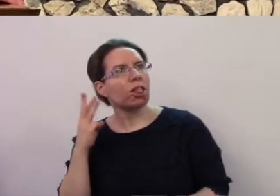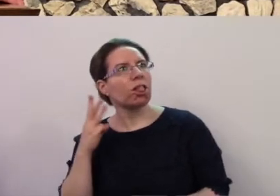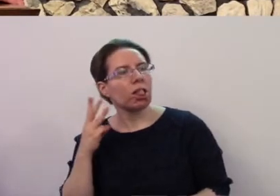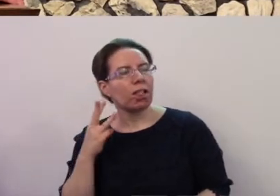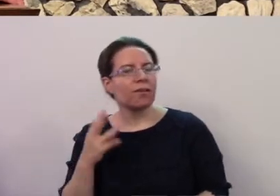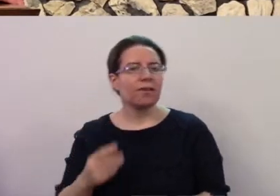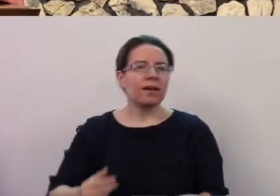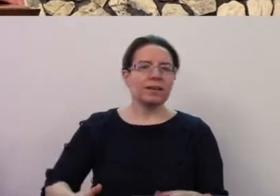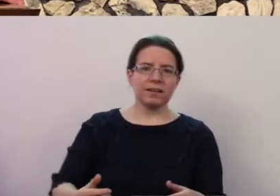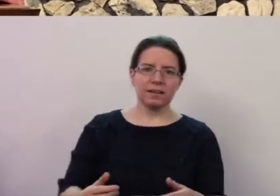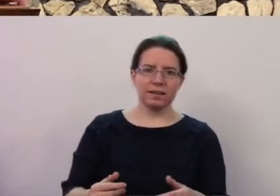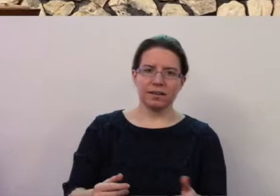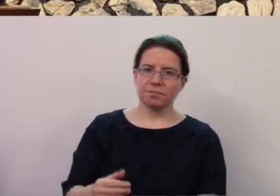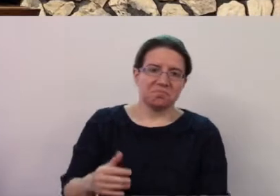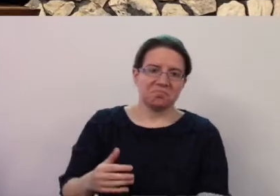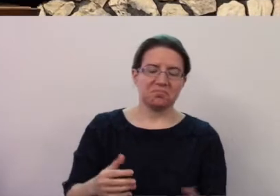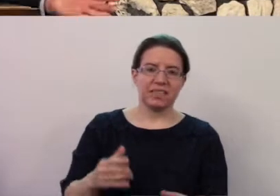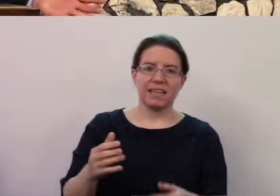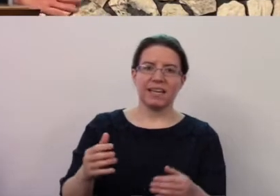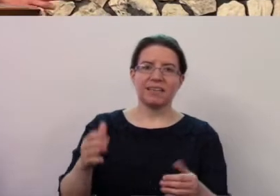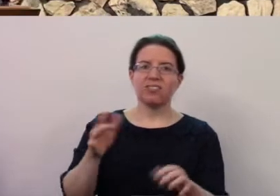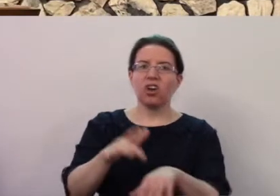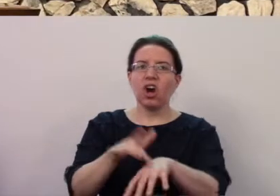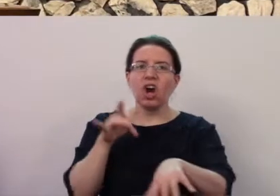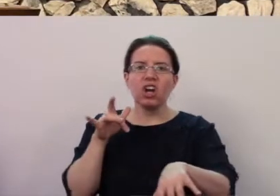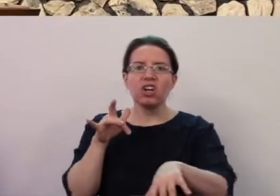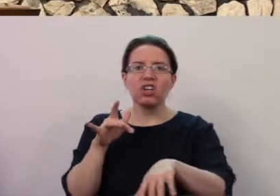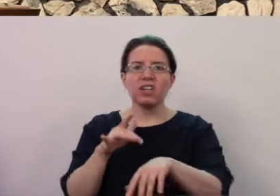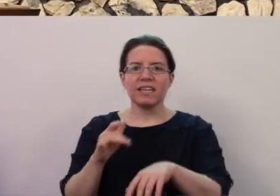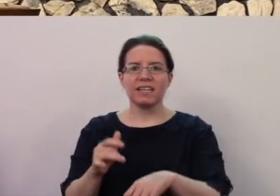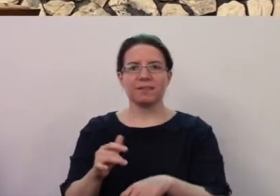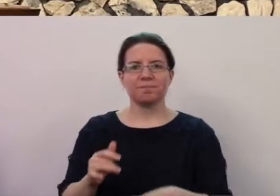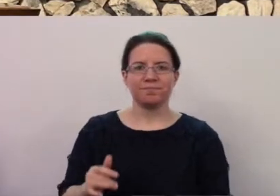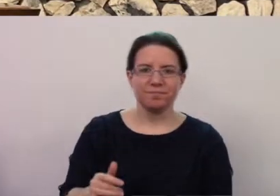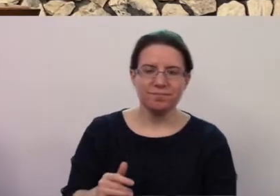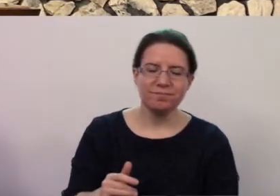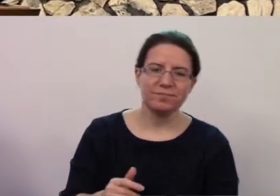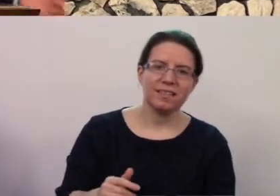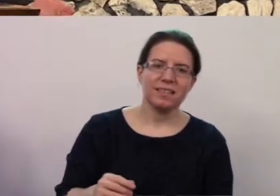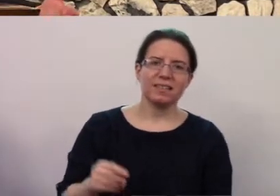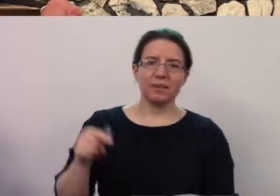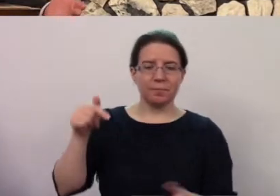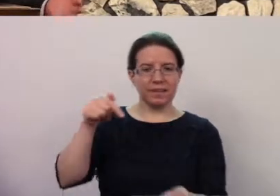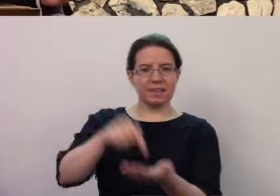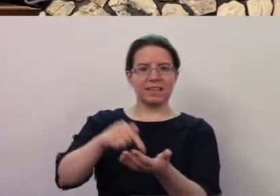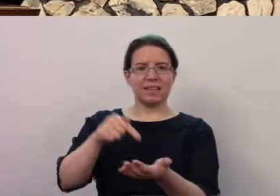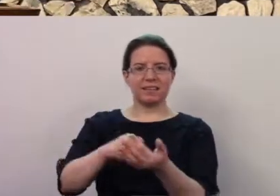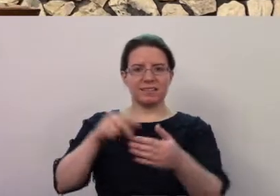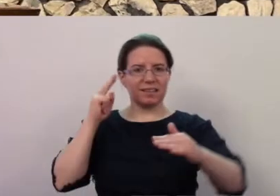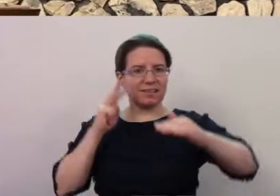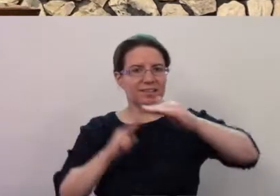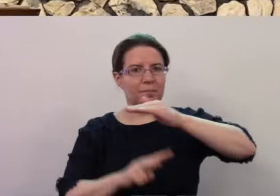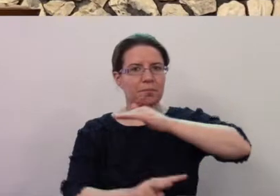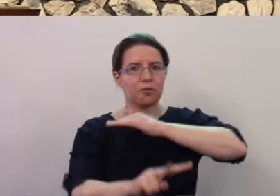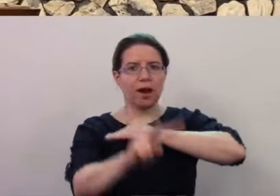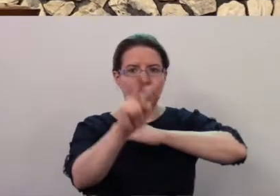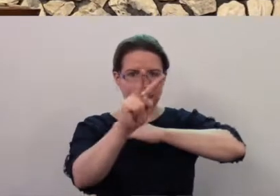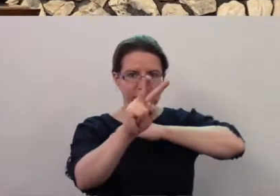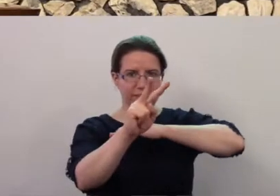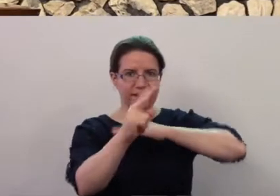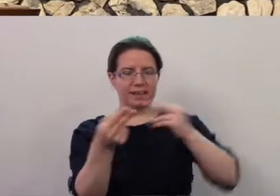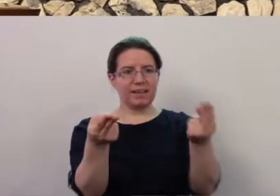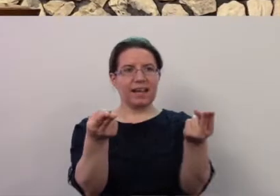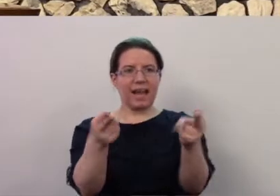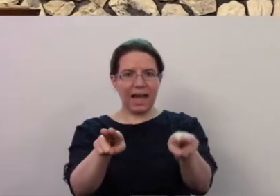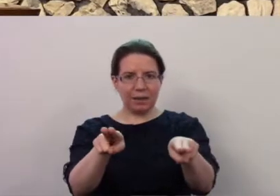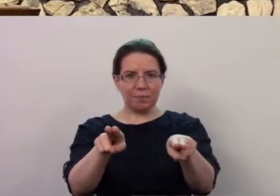not drunken, as you suppose, or you think, seeing it's but the third hour of the day, 9:00 in the morning. But this is that